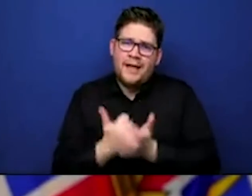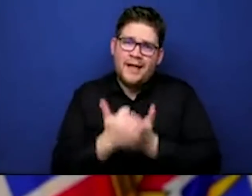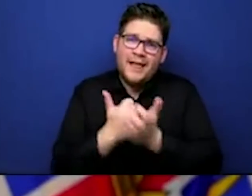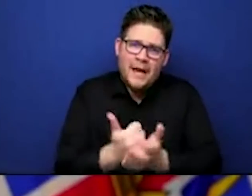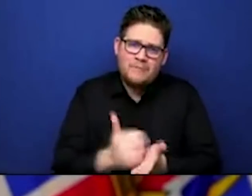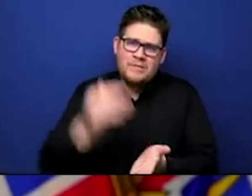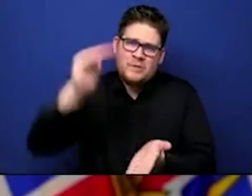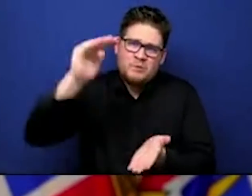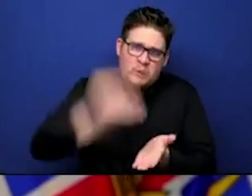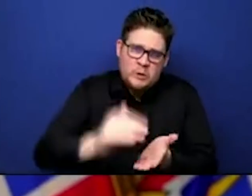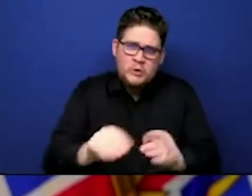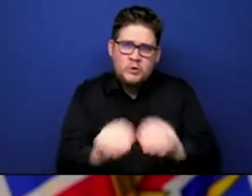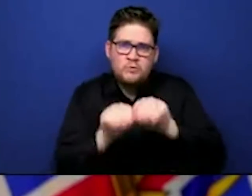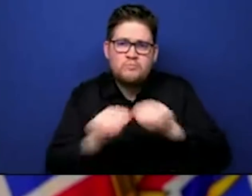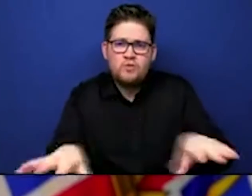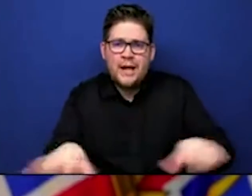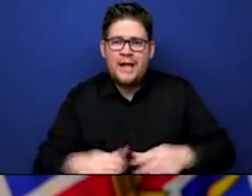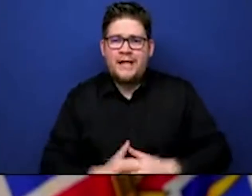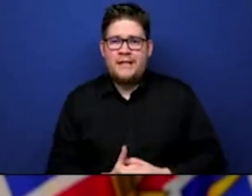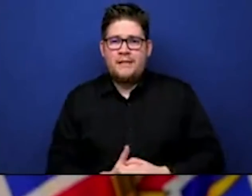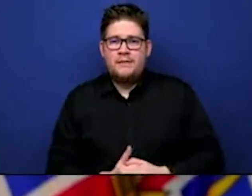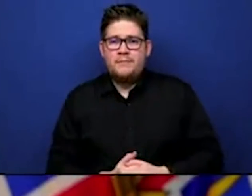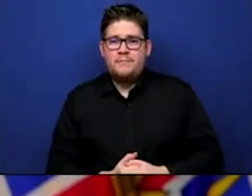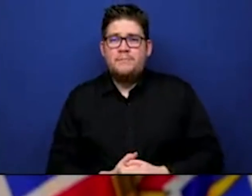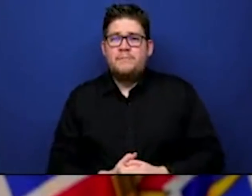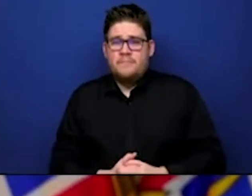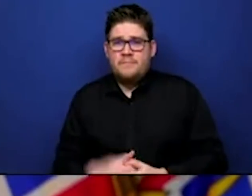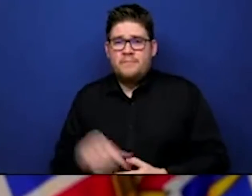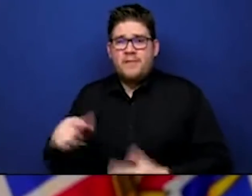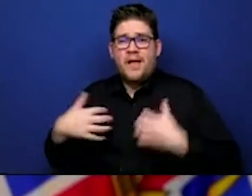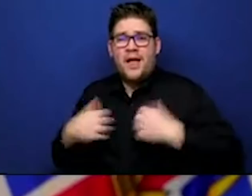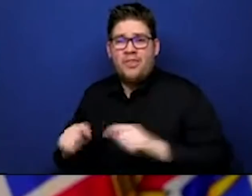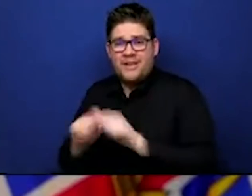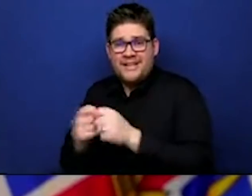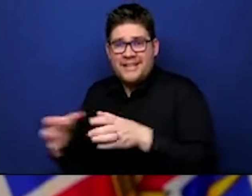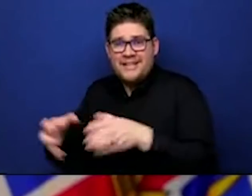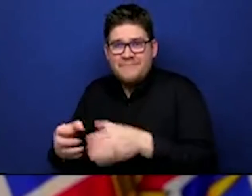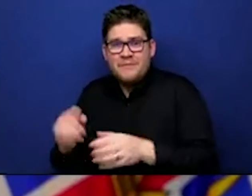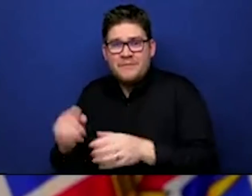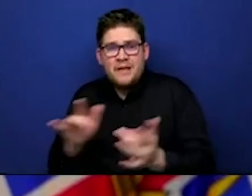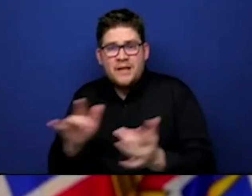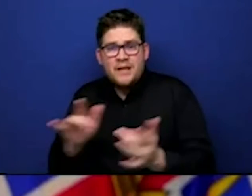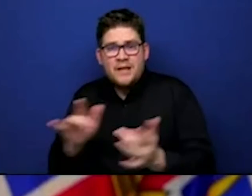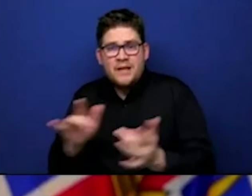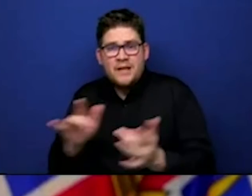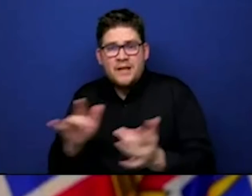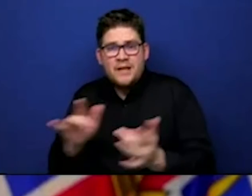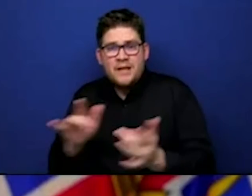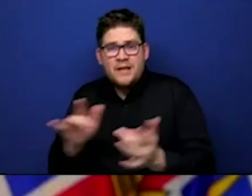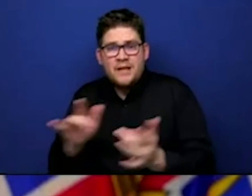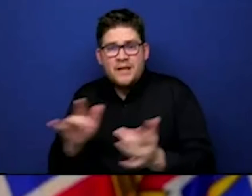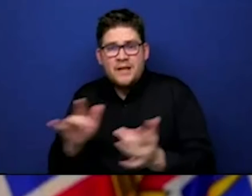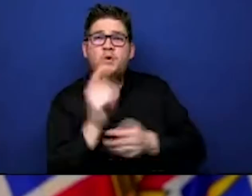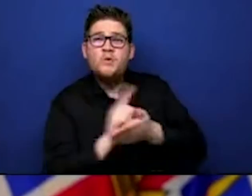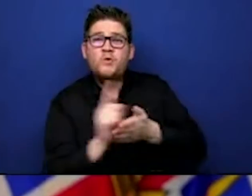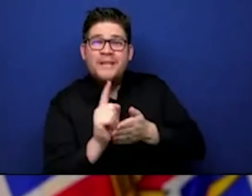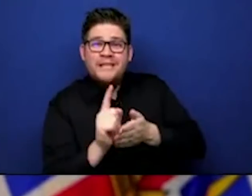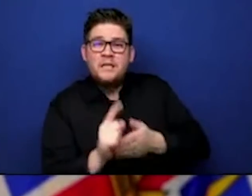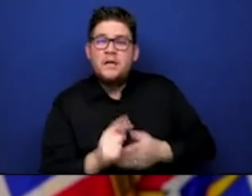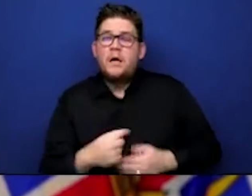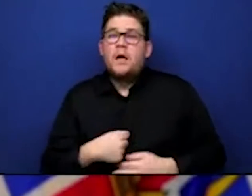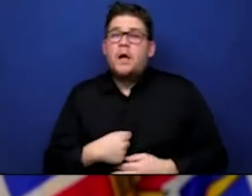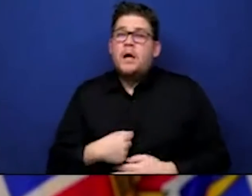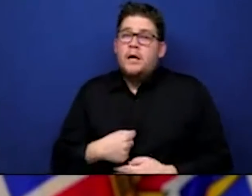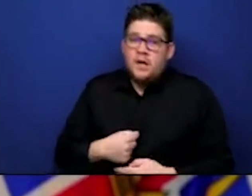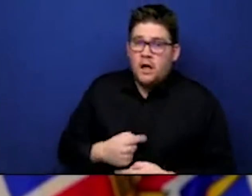must self-isolate for the 14 days of the incubation period, this is not optional. And